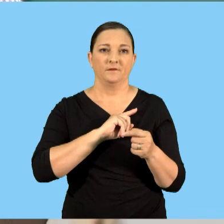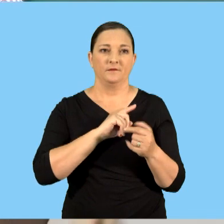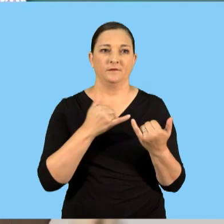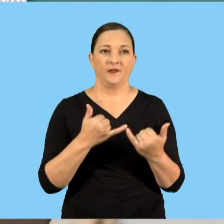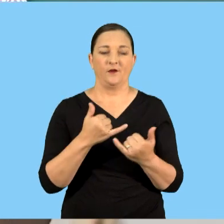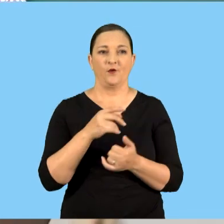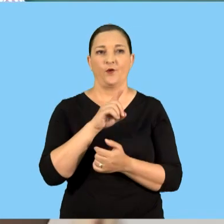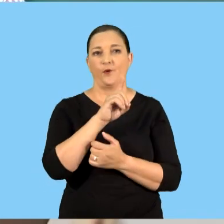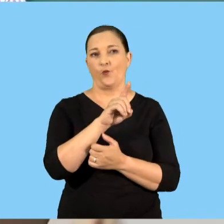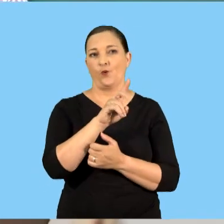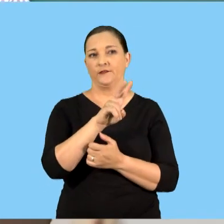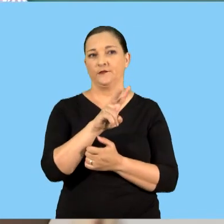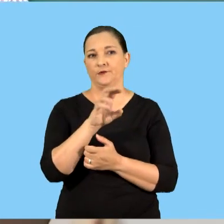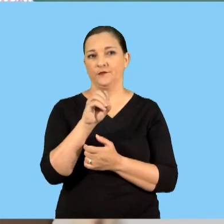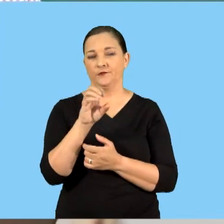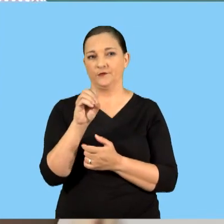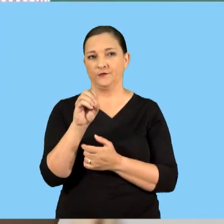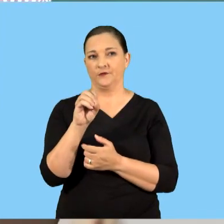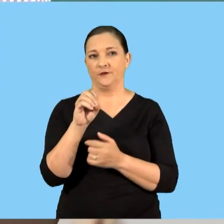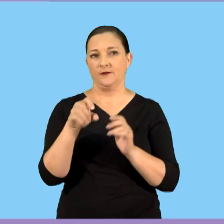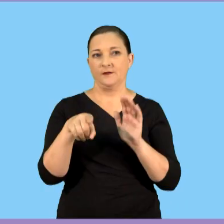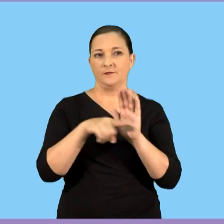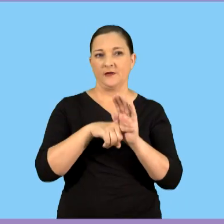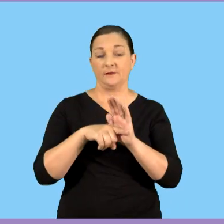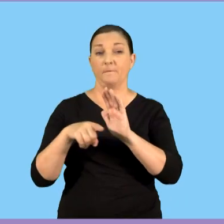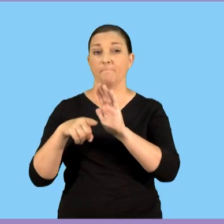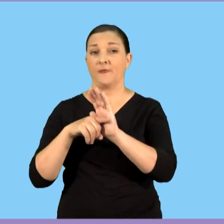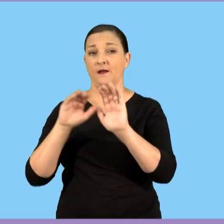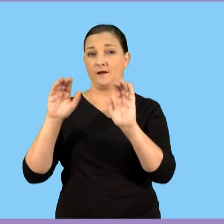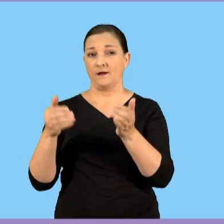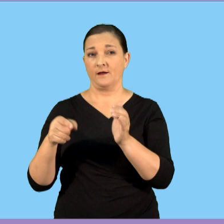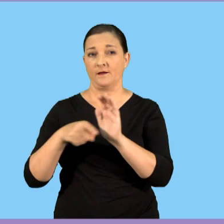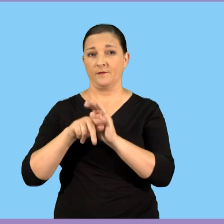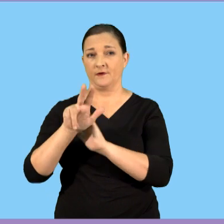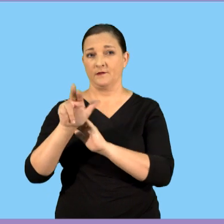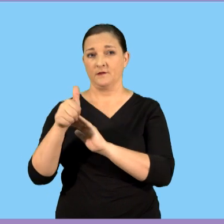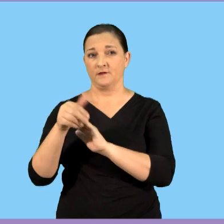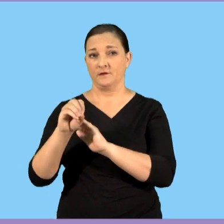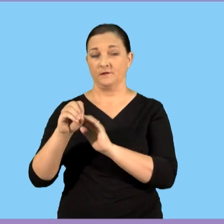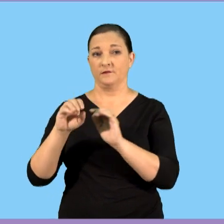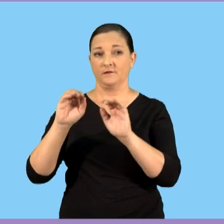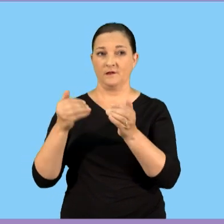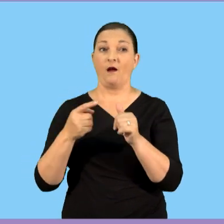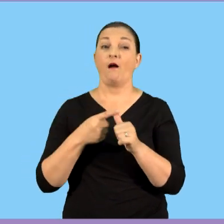positive 860. And that means our answer here is going to be